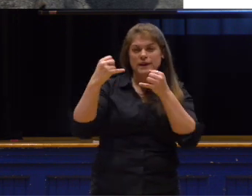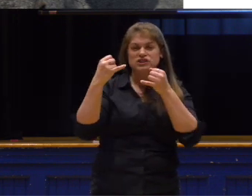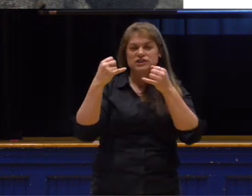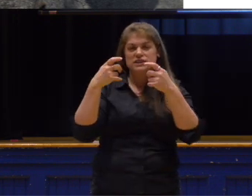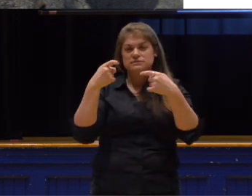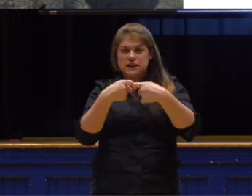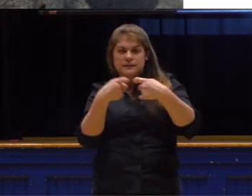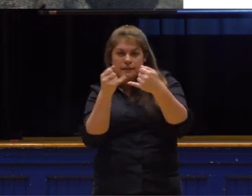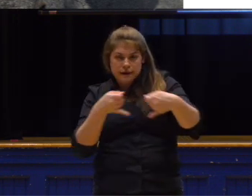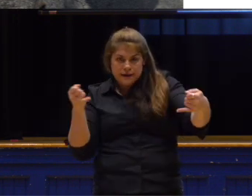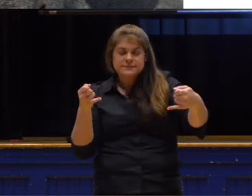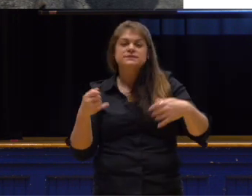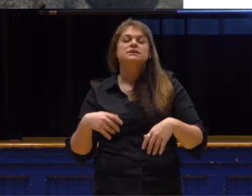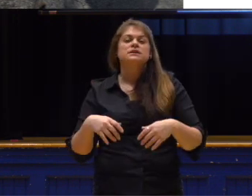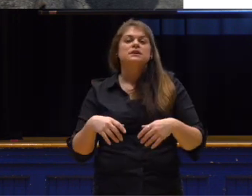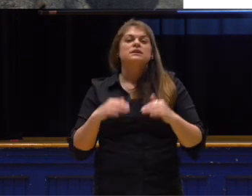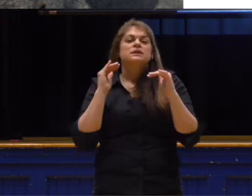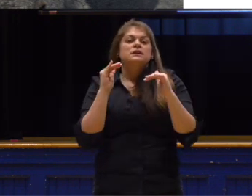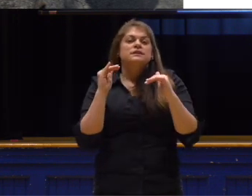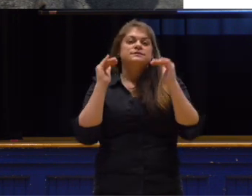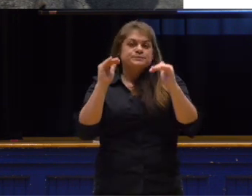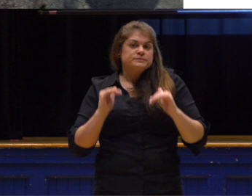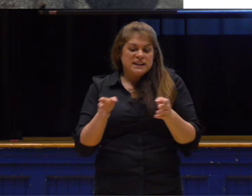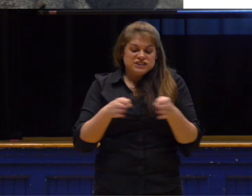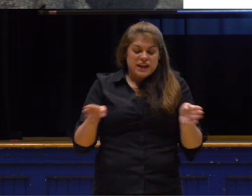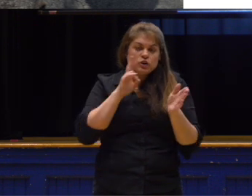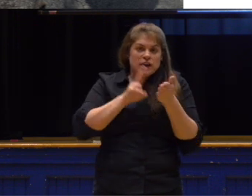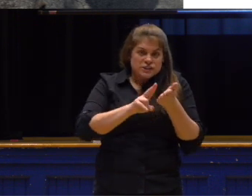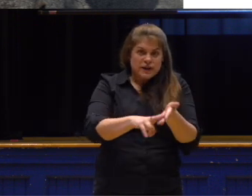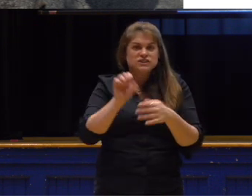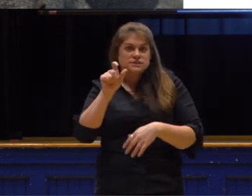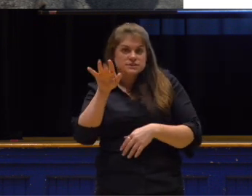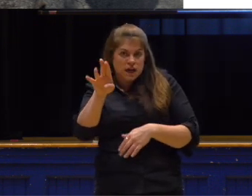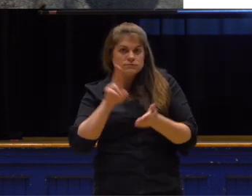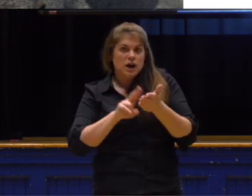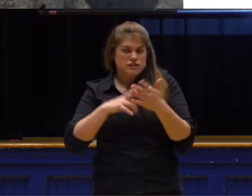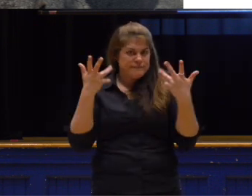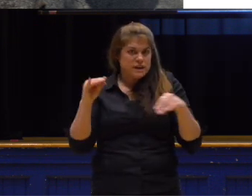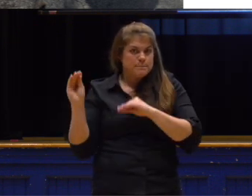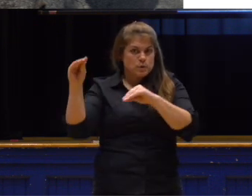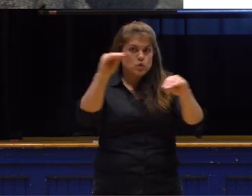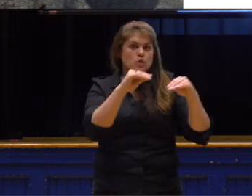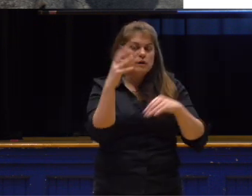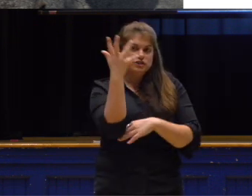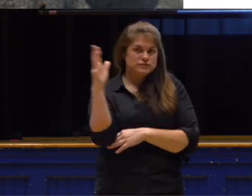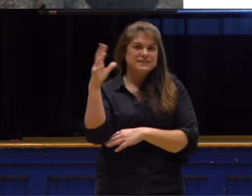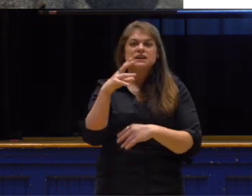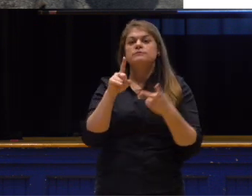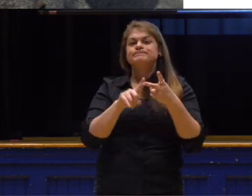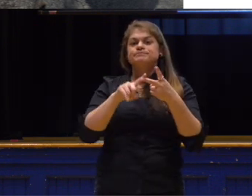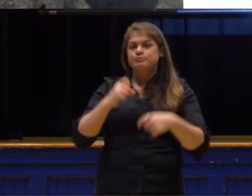electric. The general contractor and subcontractors have completed moving trees, which are to be replaced, as well as protecting the existing